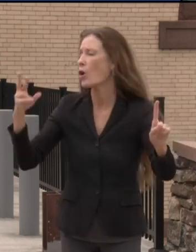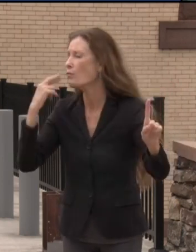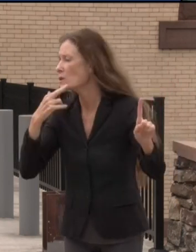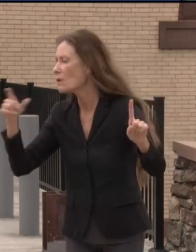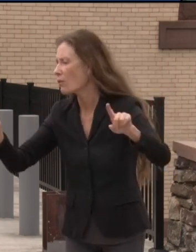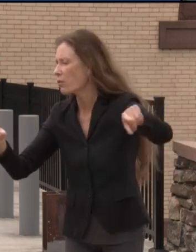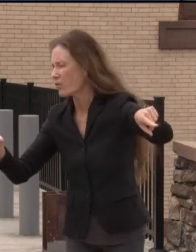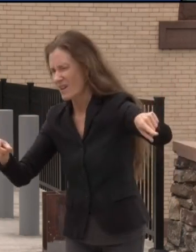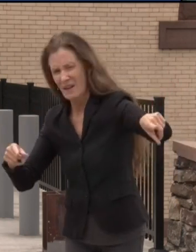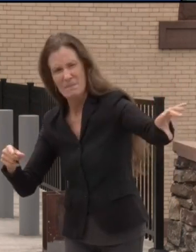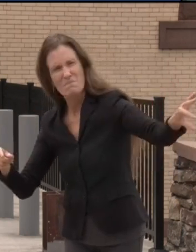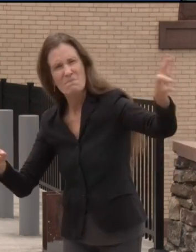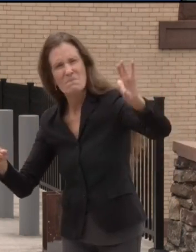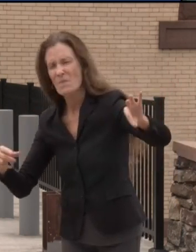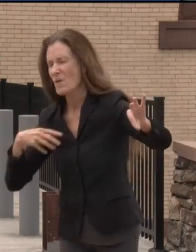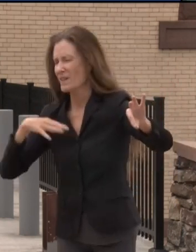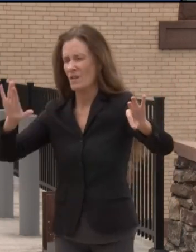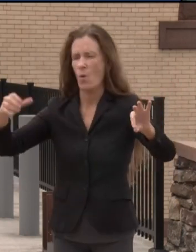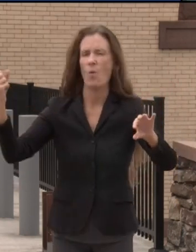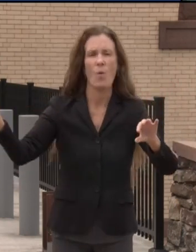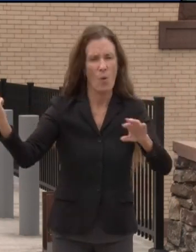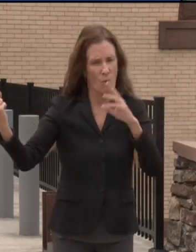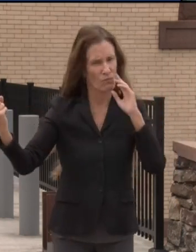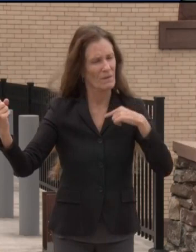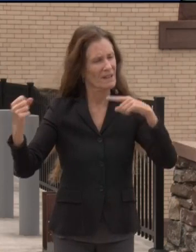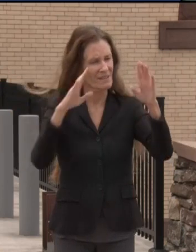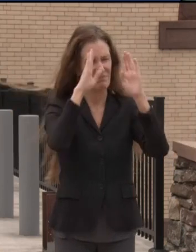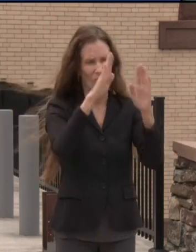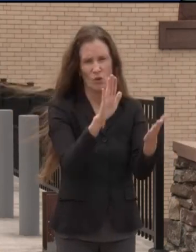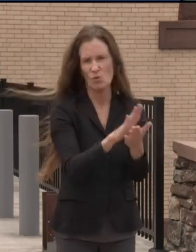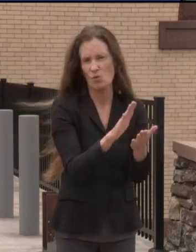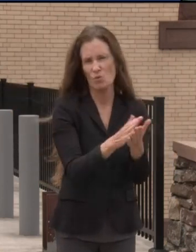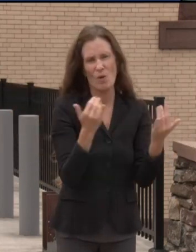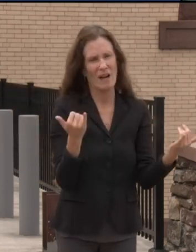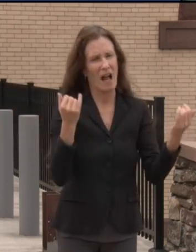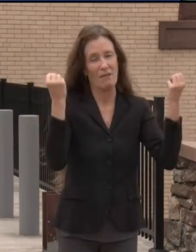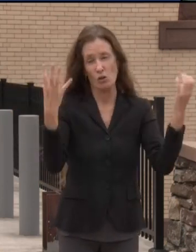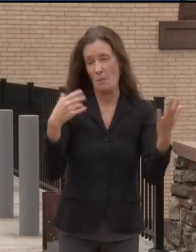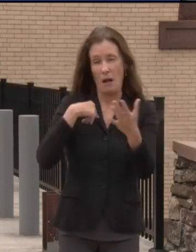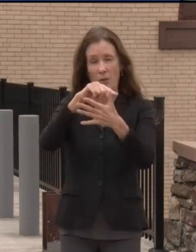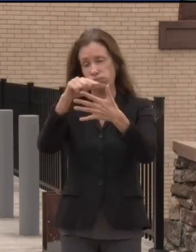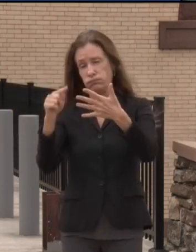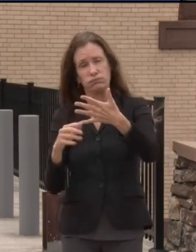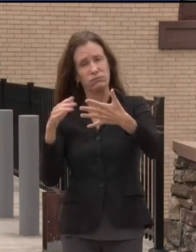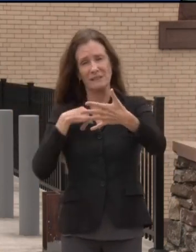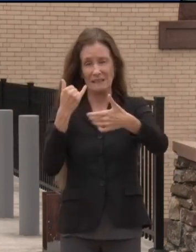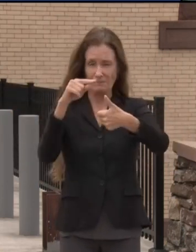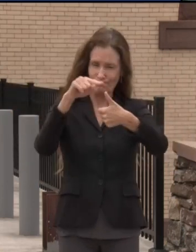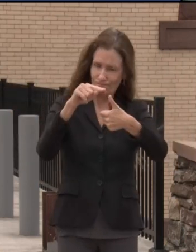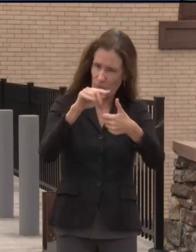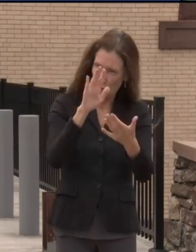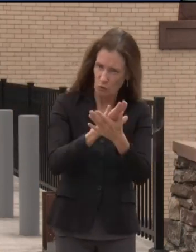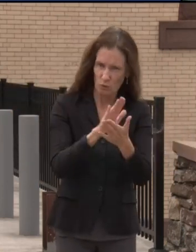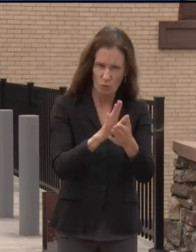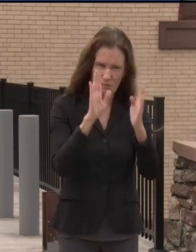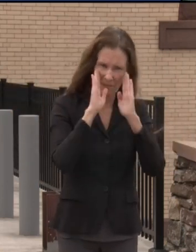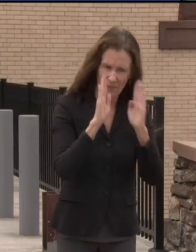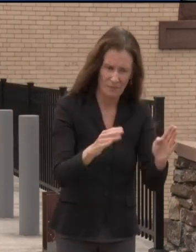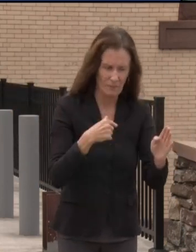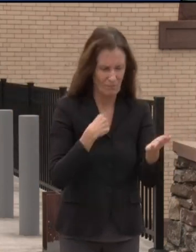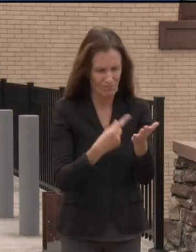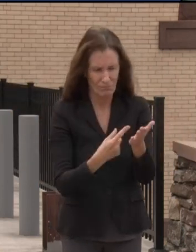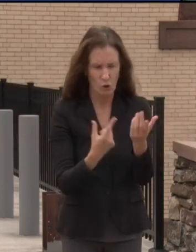So I think one of the things I'm going to be looking for is how are we doing in back to school? I mean, this is the week, next week, where the